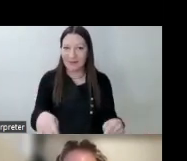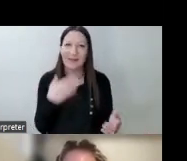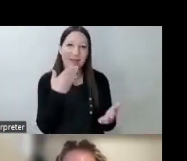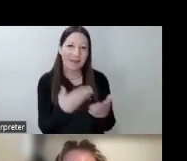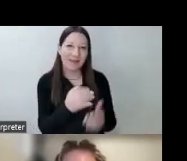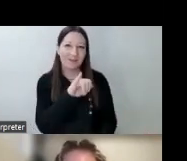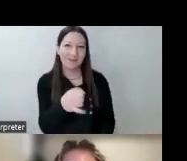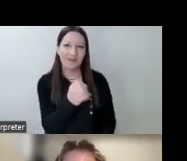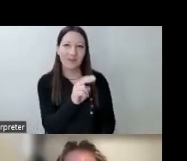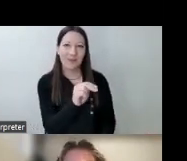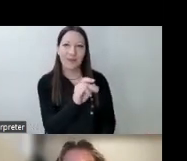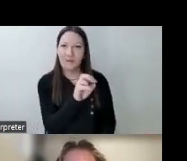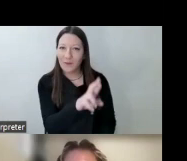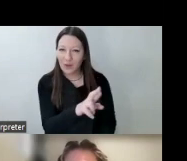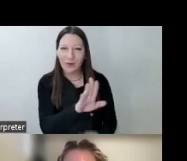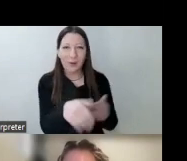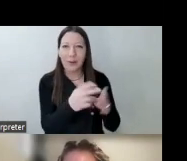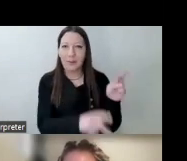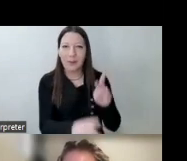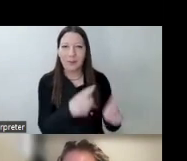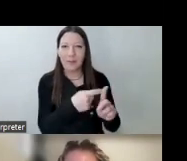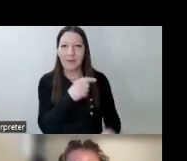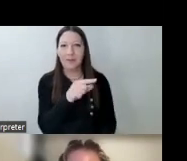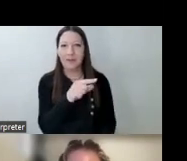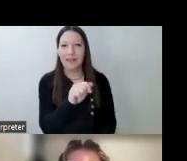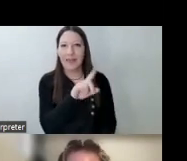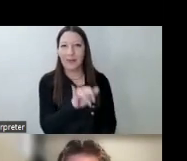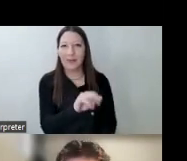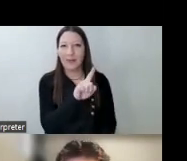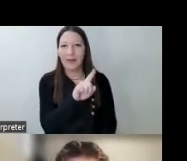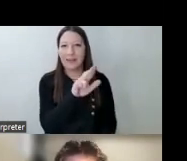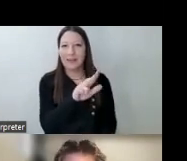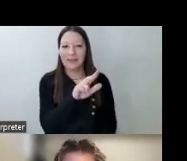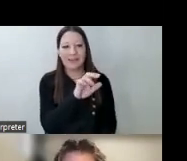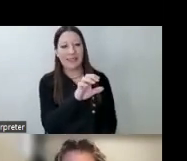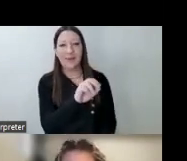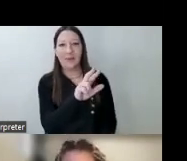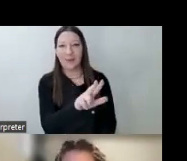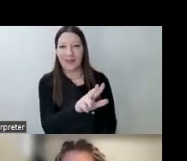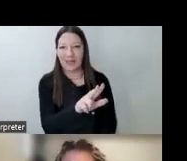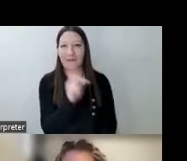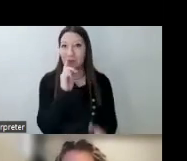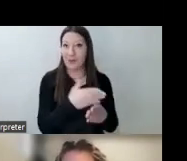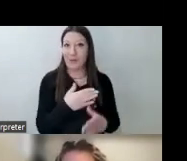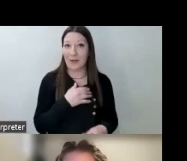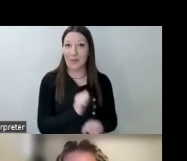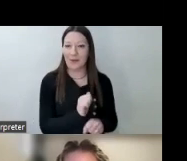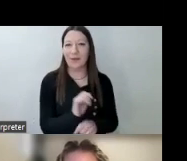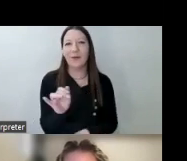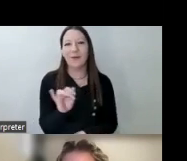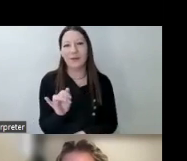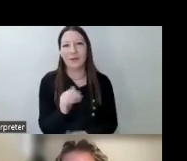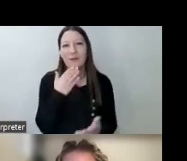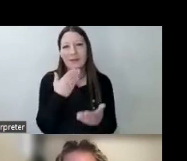and everyone at 1CO3 for inviting me to share my work today. And of course, huge thank you to Bruno for moderating the discussion